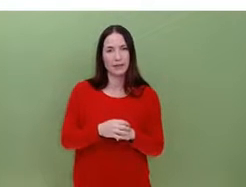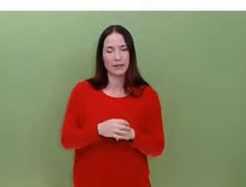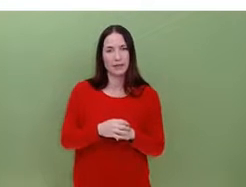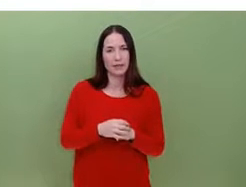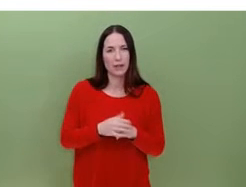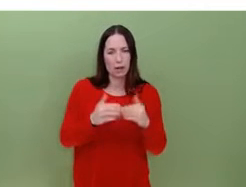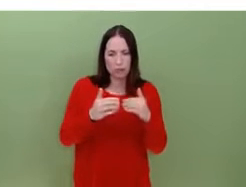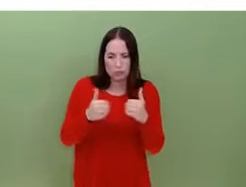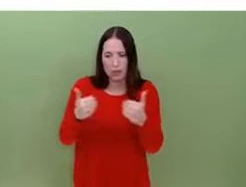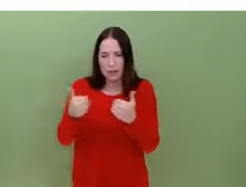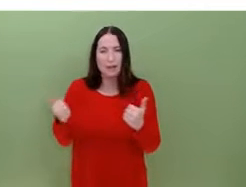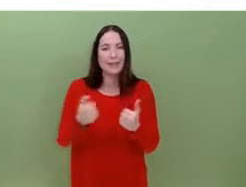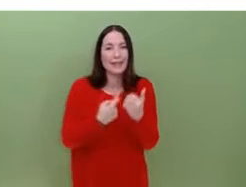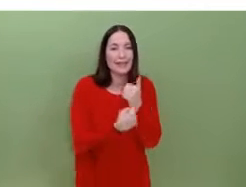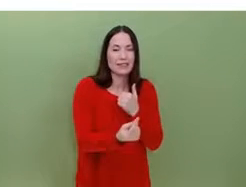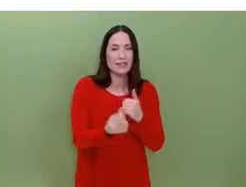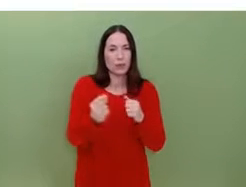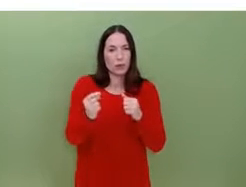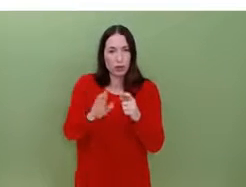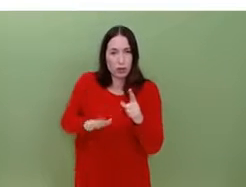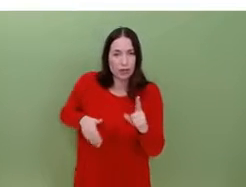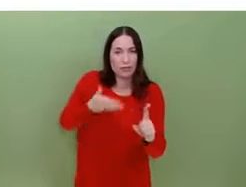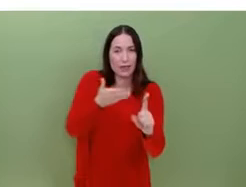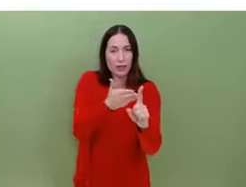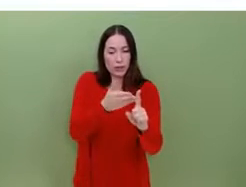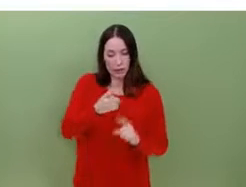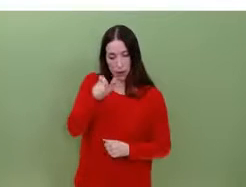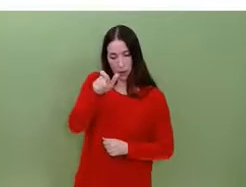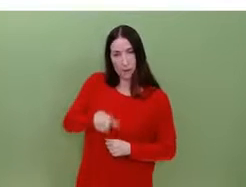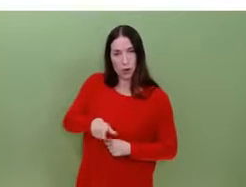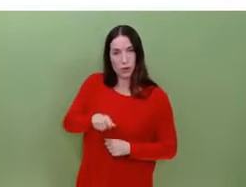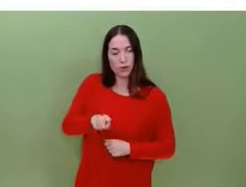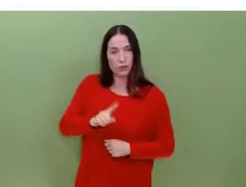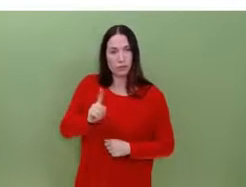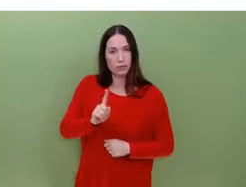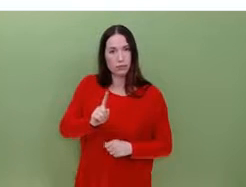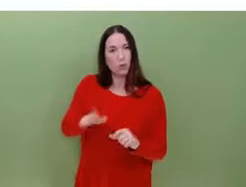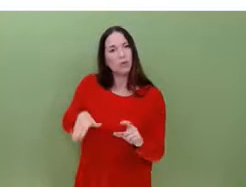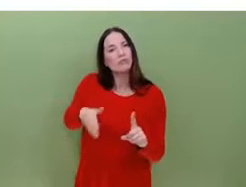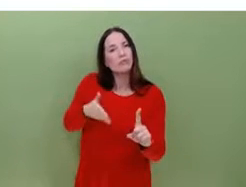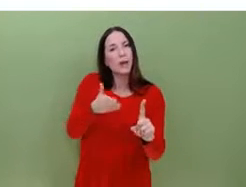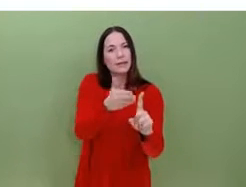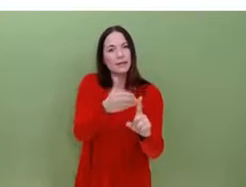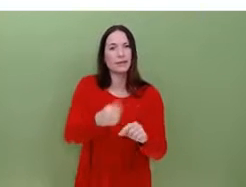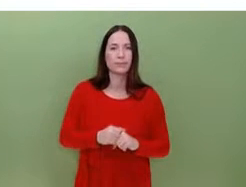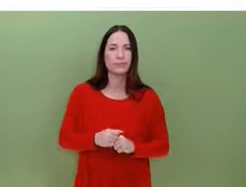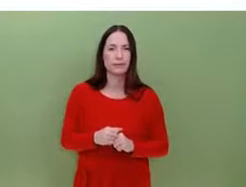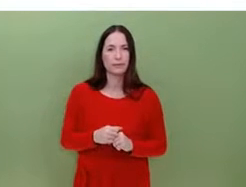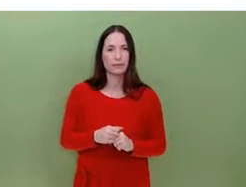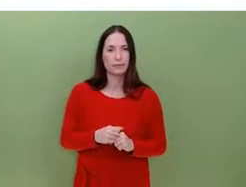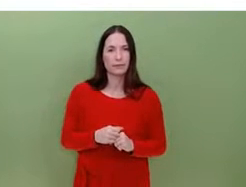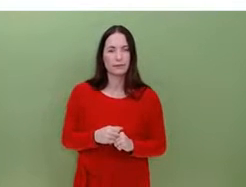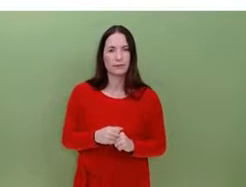individual trajectories of where that particular person was heading. And those are